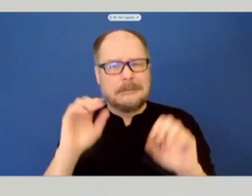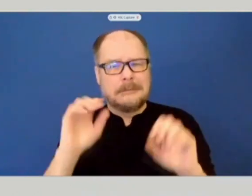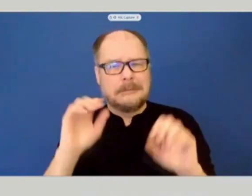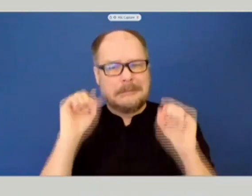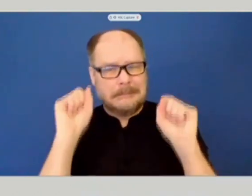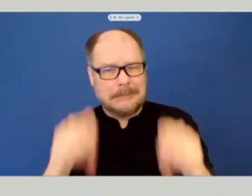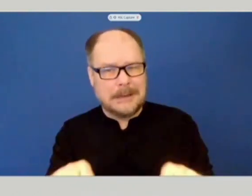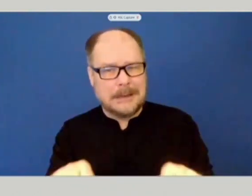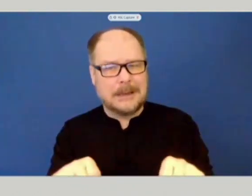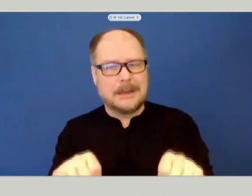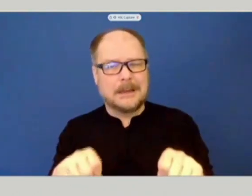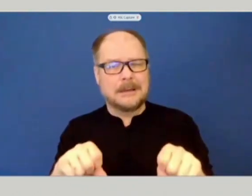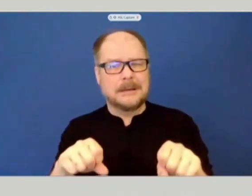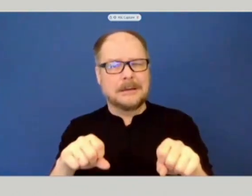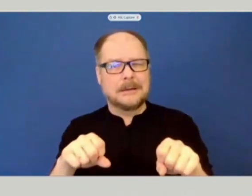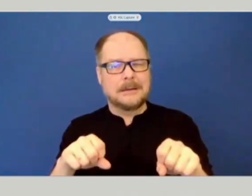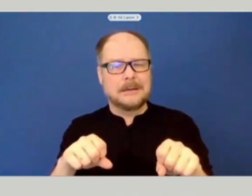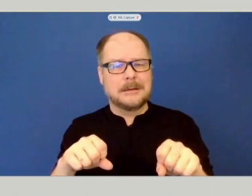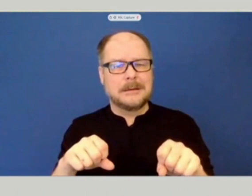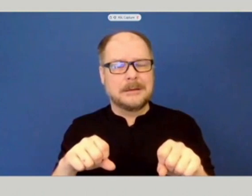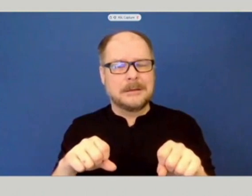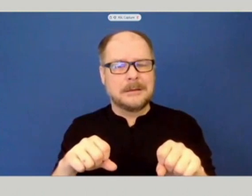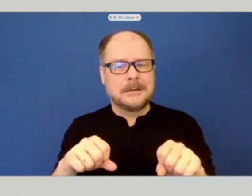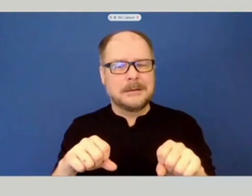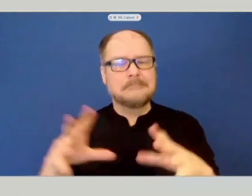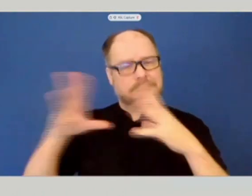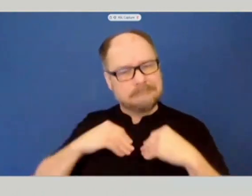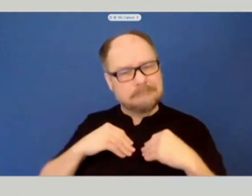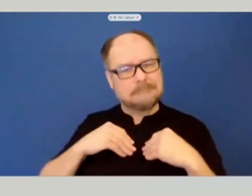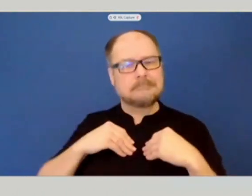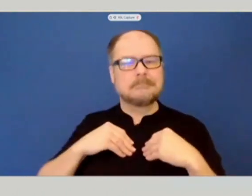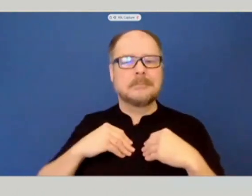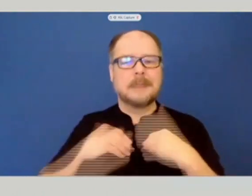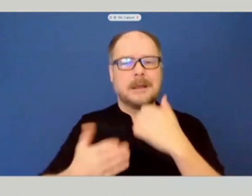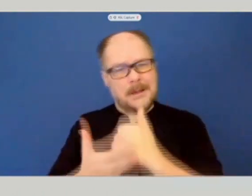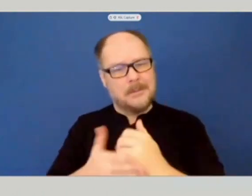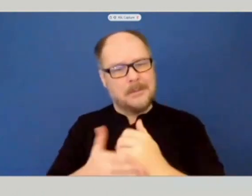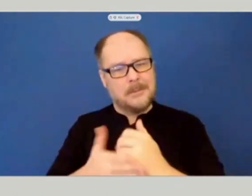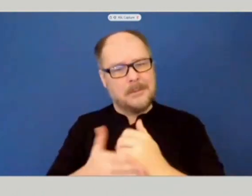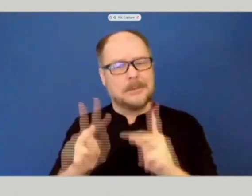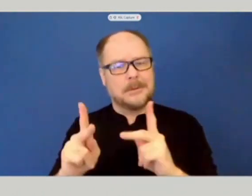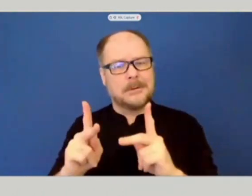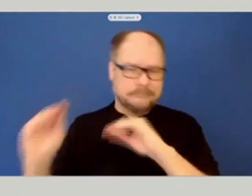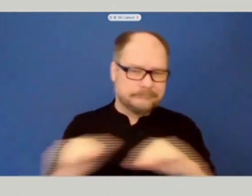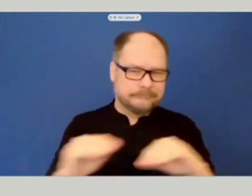all wanted to join right now and say, yes, get me out of here, put me in a shelter?